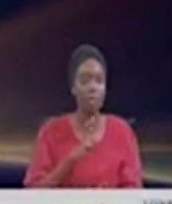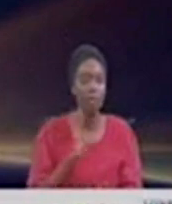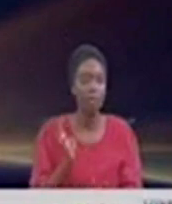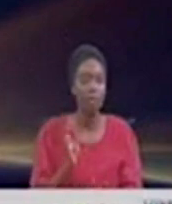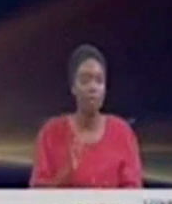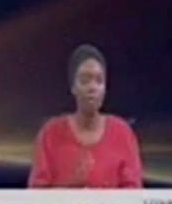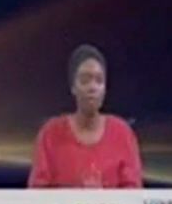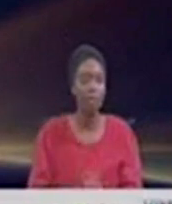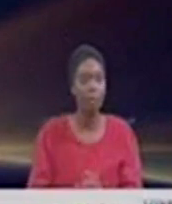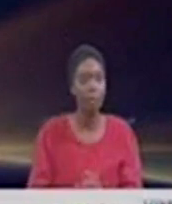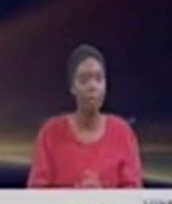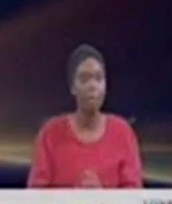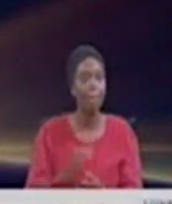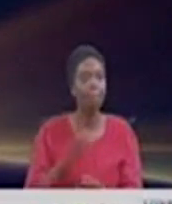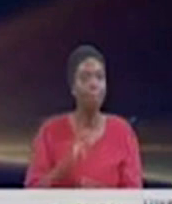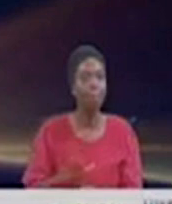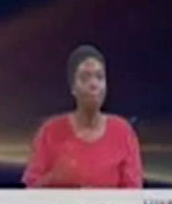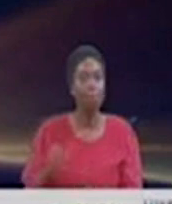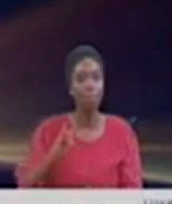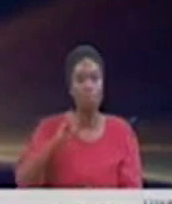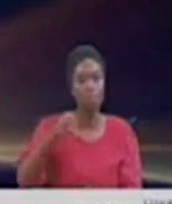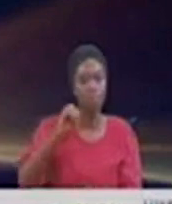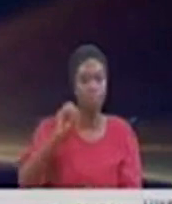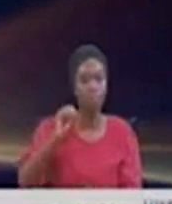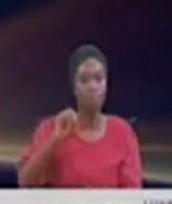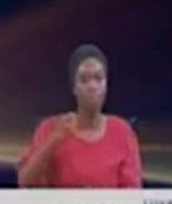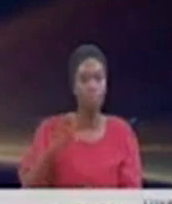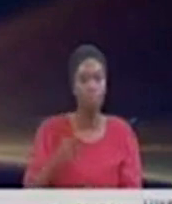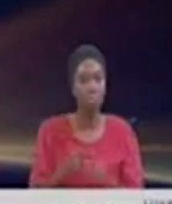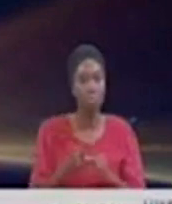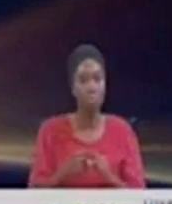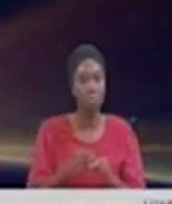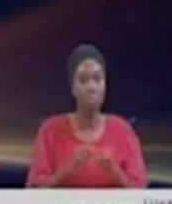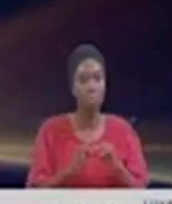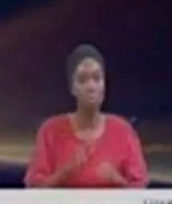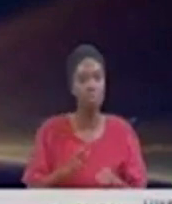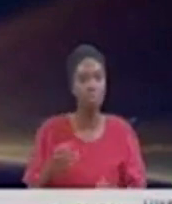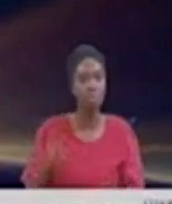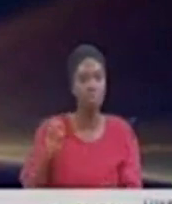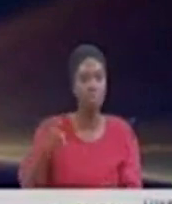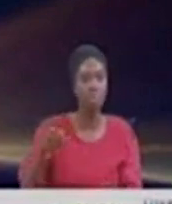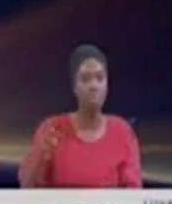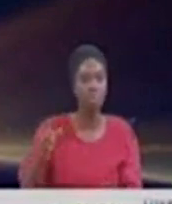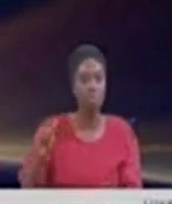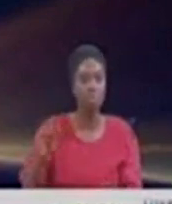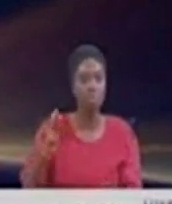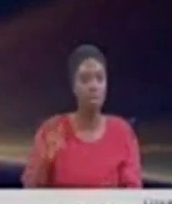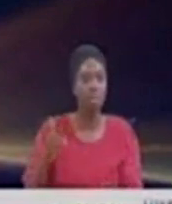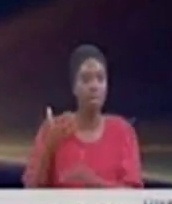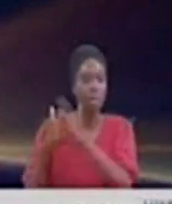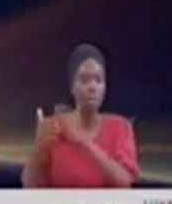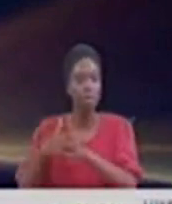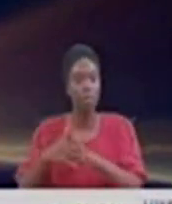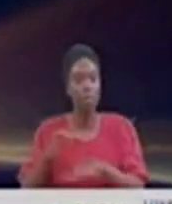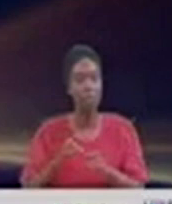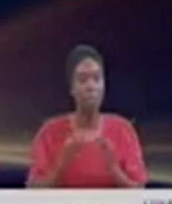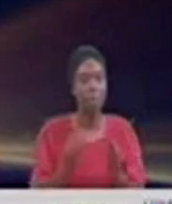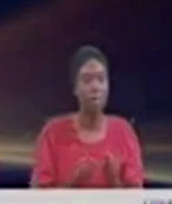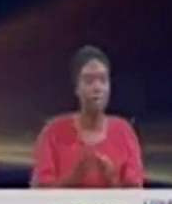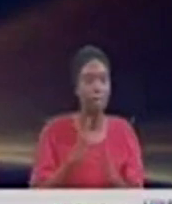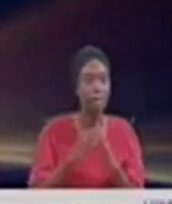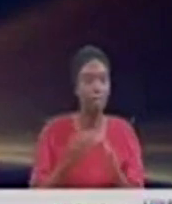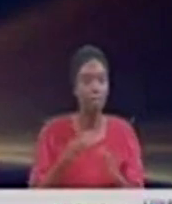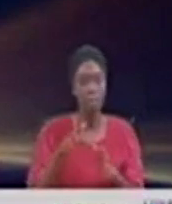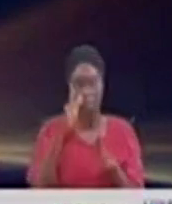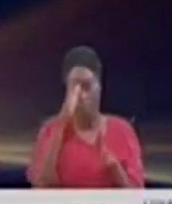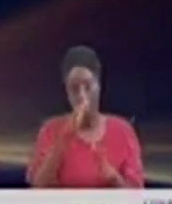57,400. Of the children of Joseph, namely of the children of Ephraim, by their generations, after their families, by the